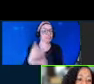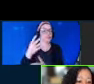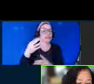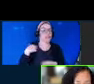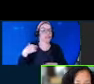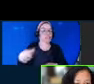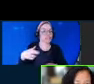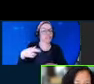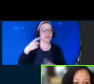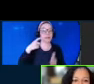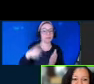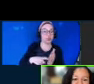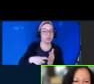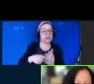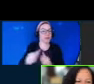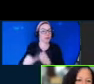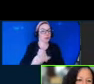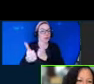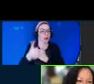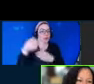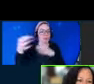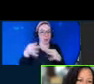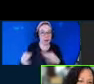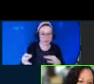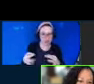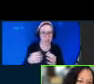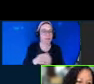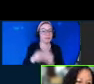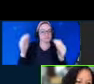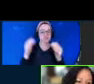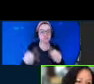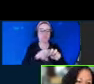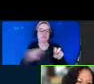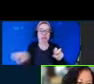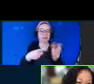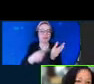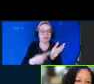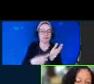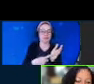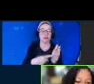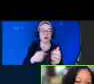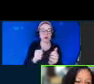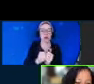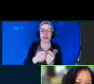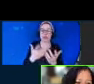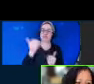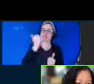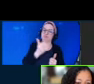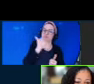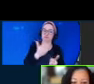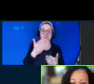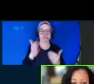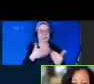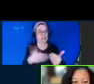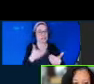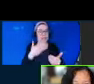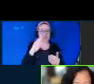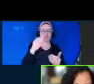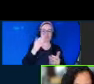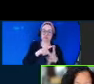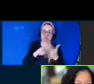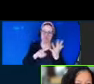hear a panel discussion giving some real practical steps that you hope that will help you in your places of worship and